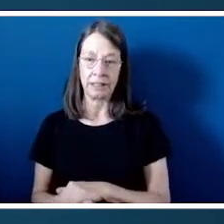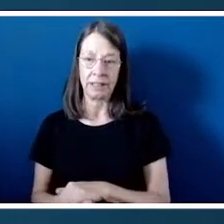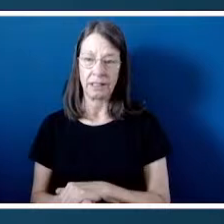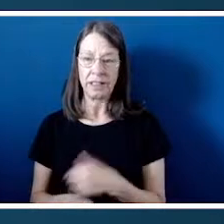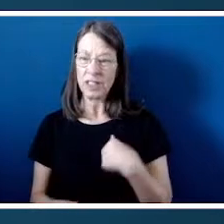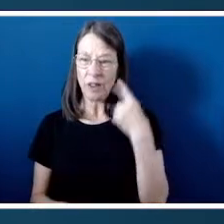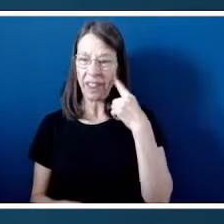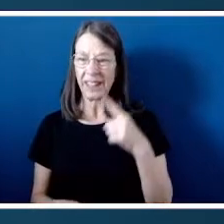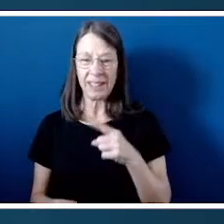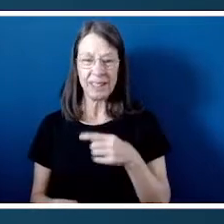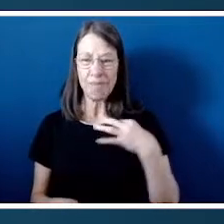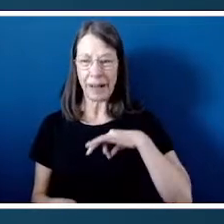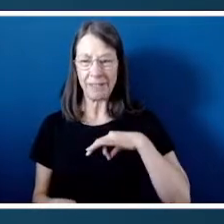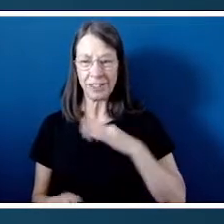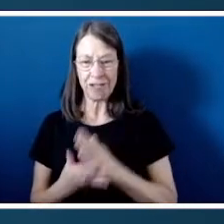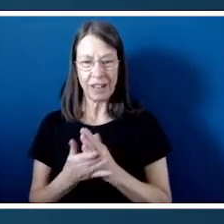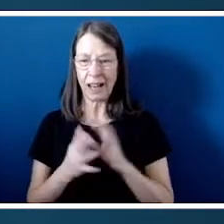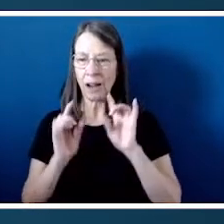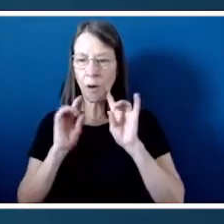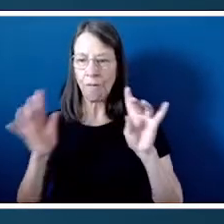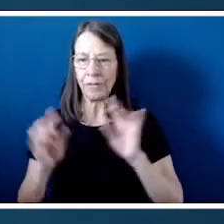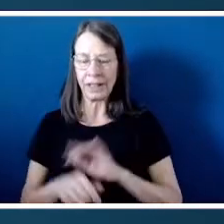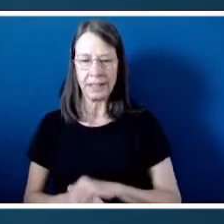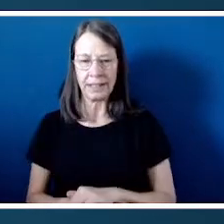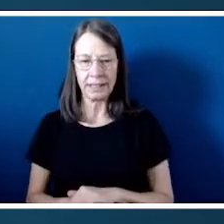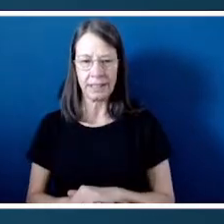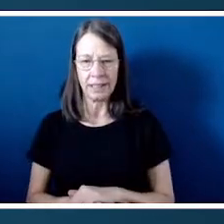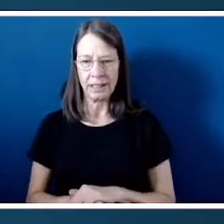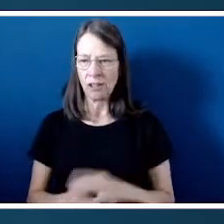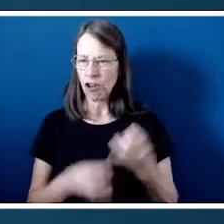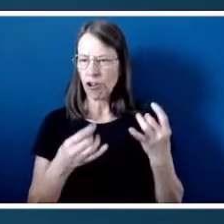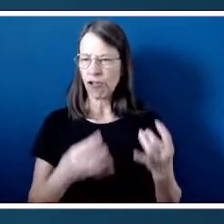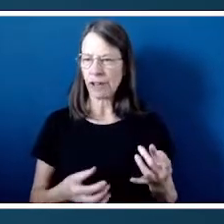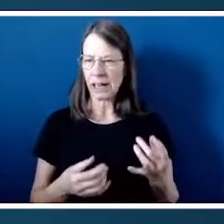know, the signal from Australia